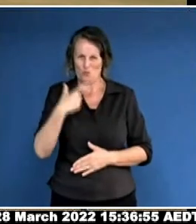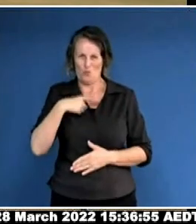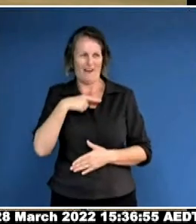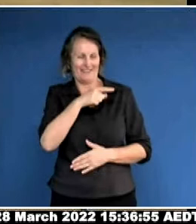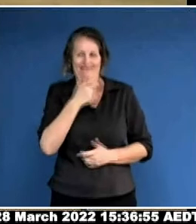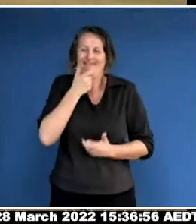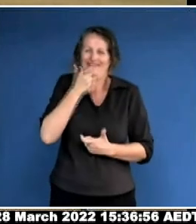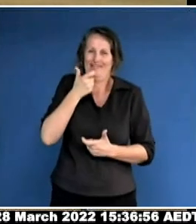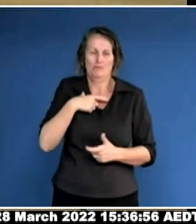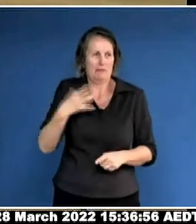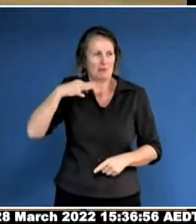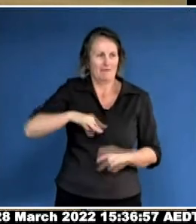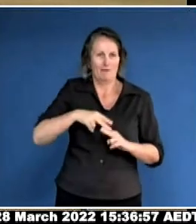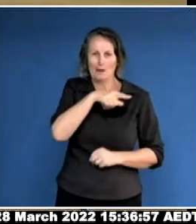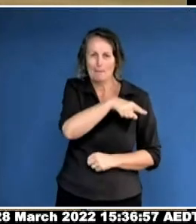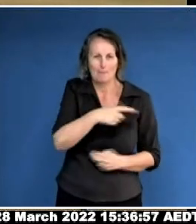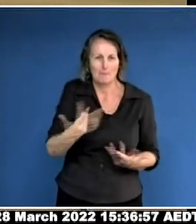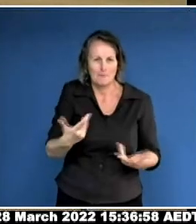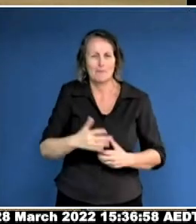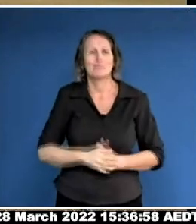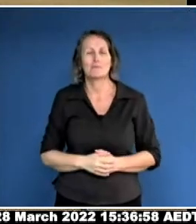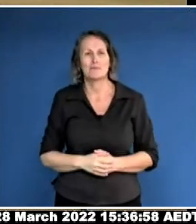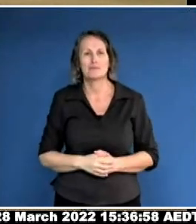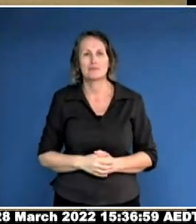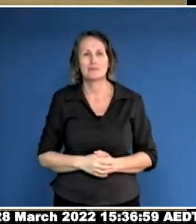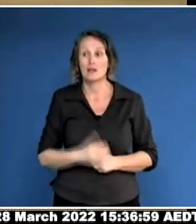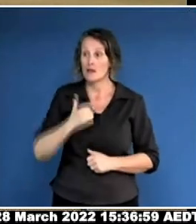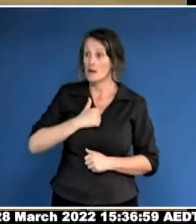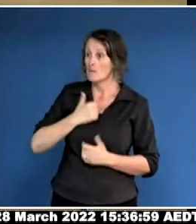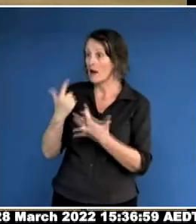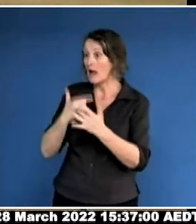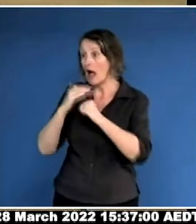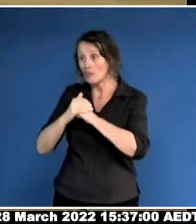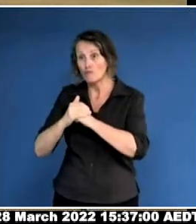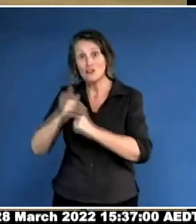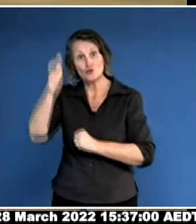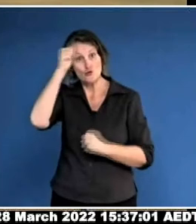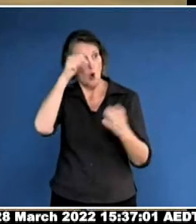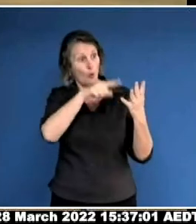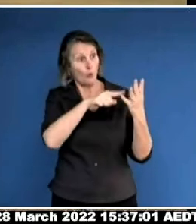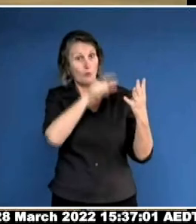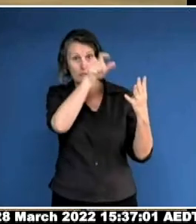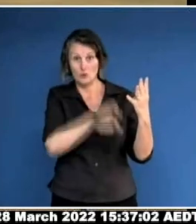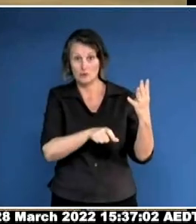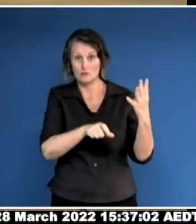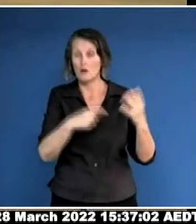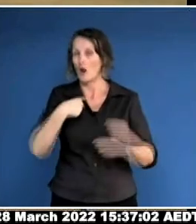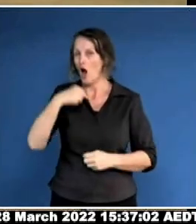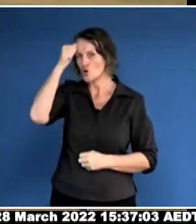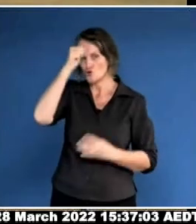pleasure. My other friends knew Person 4 and were friendly towards him. We knew his mother.